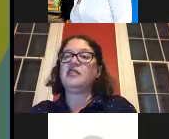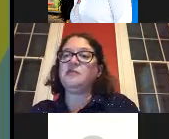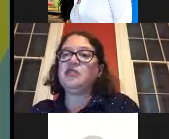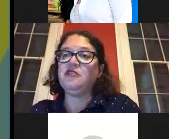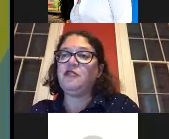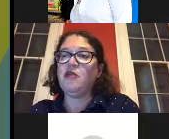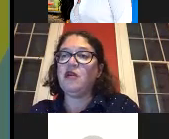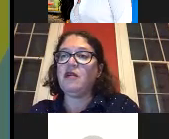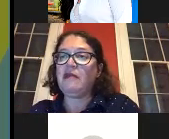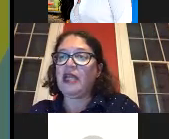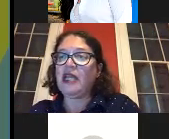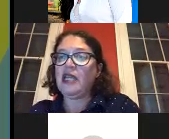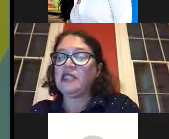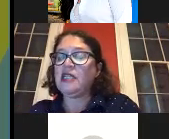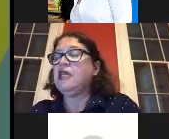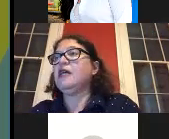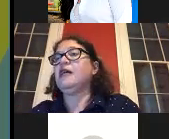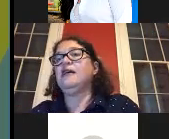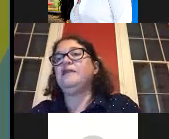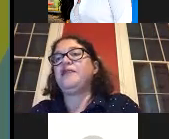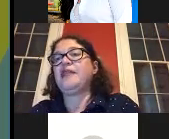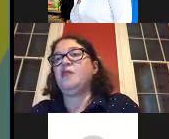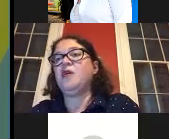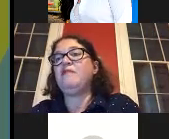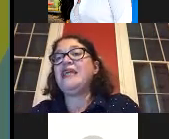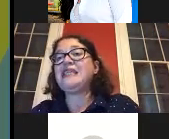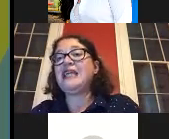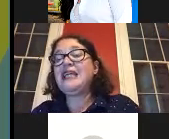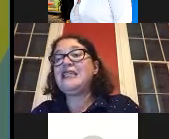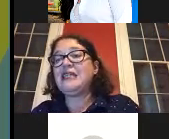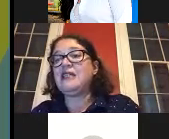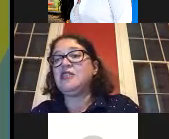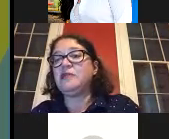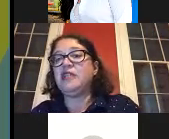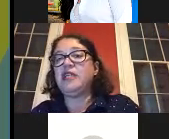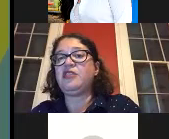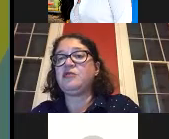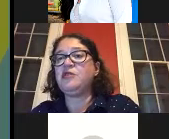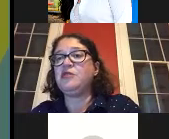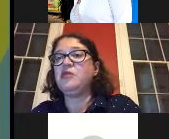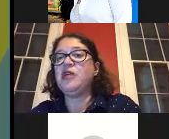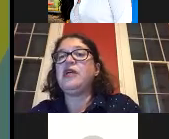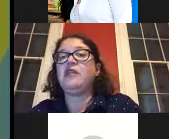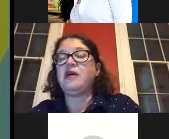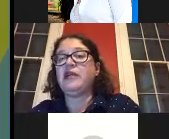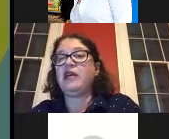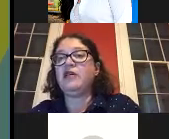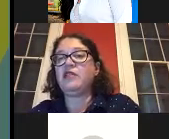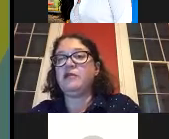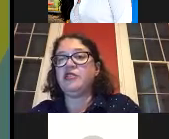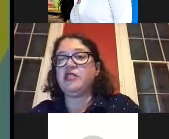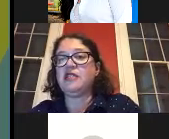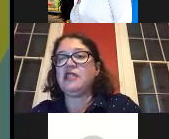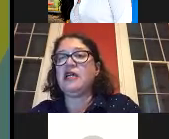determined eligible for Medicaid will maintain that eligibility through the public